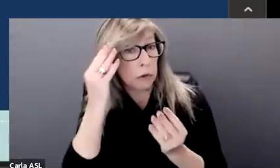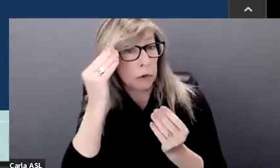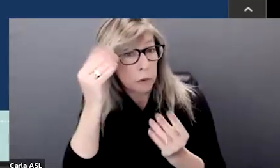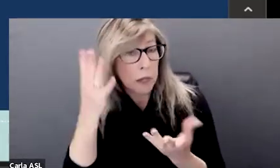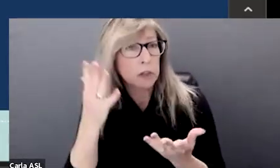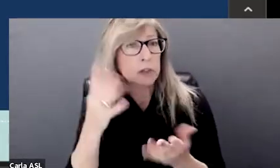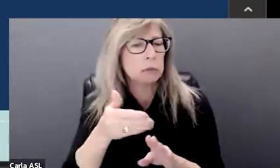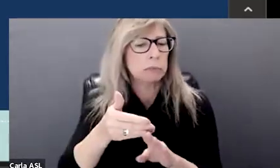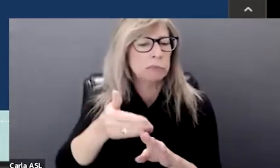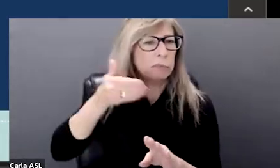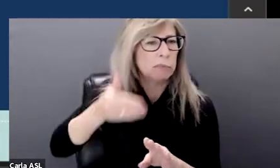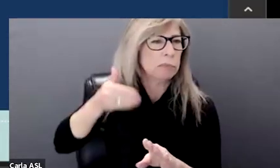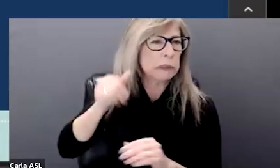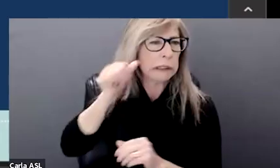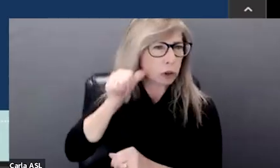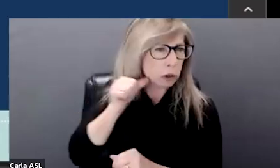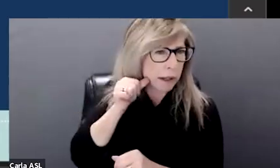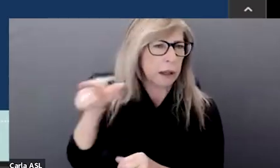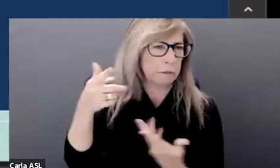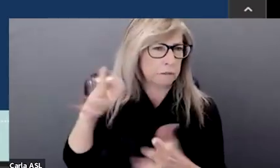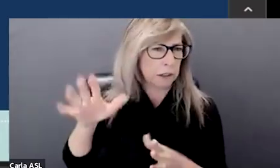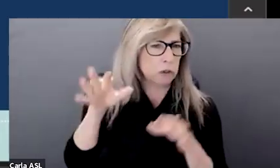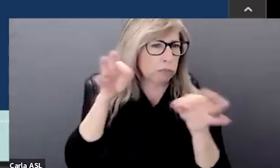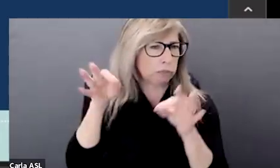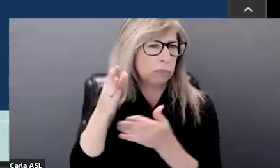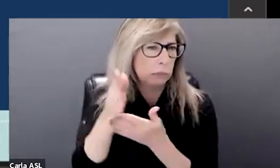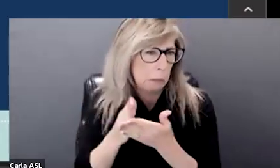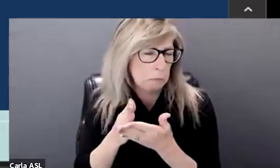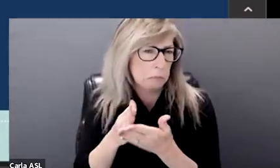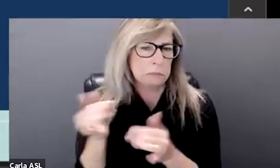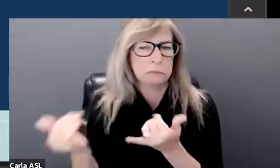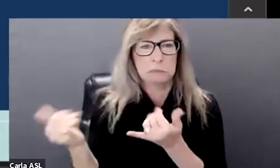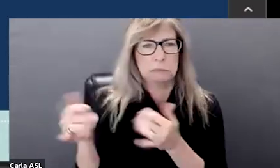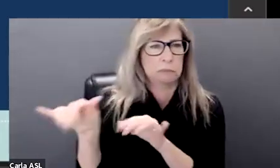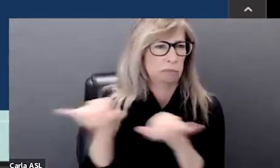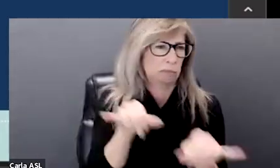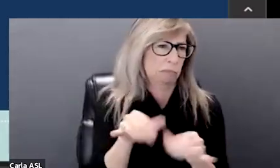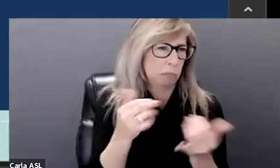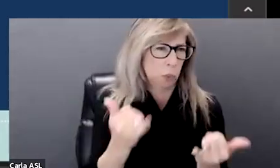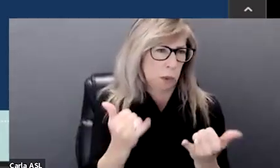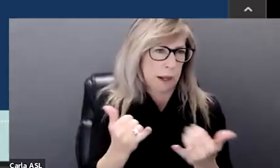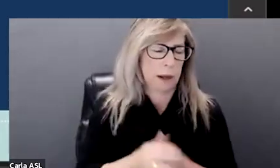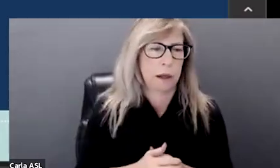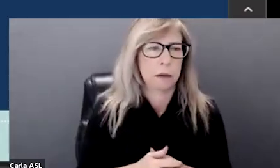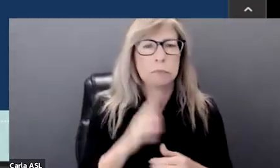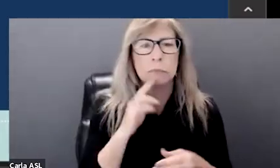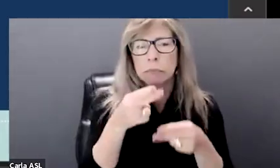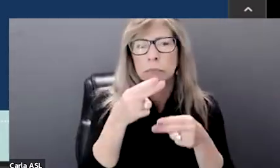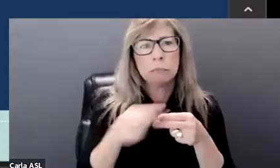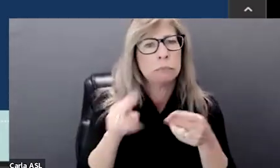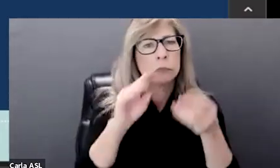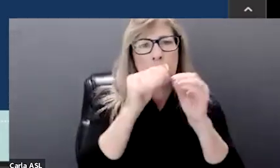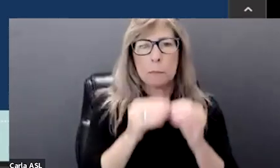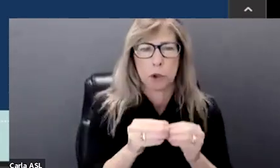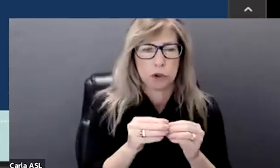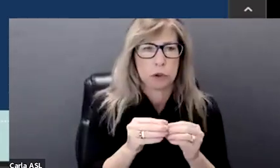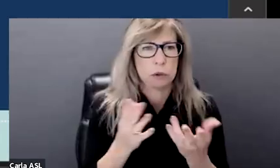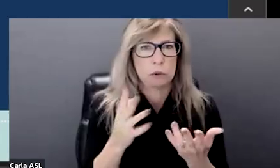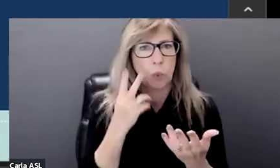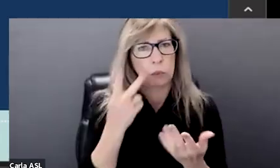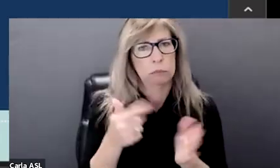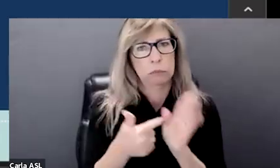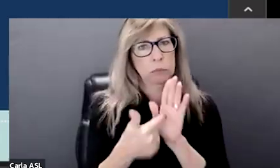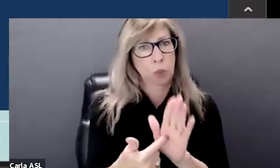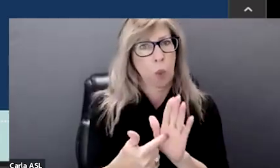prior sessions already yesterday, for example. So just a few quick numbers to talk about the prevalence of disability, as